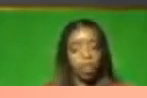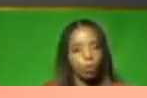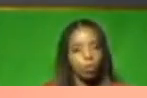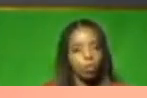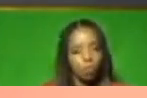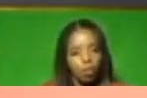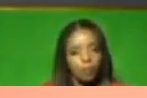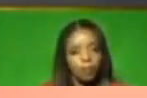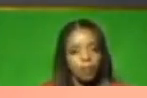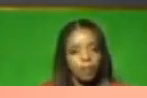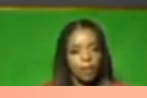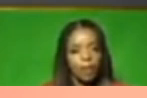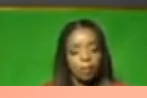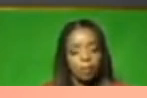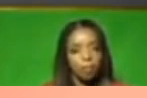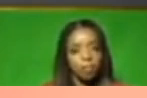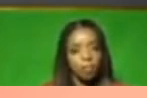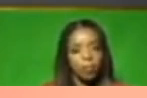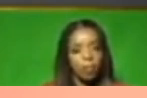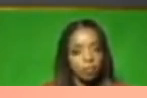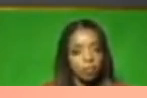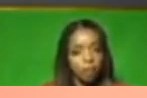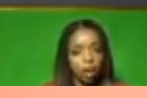across government